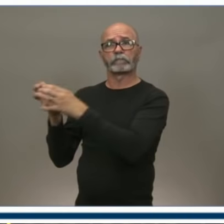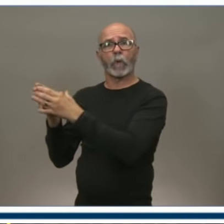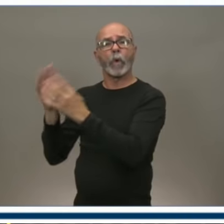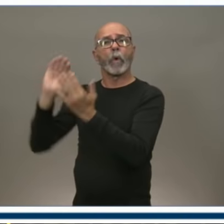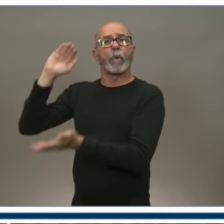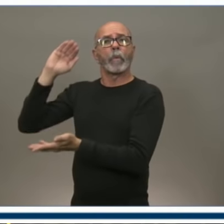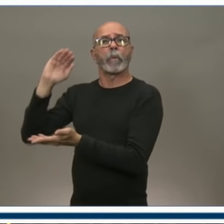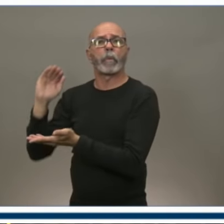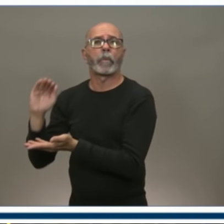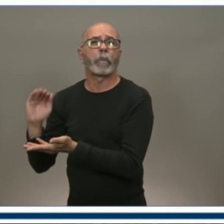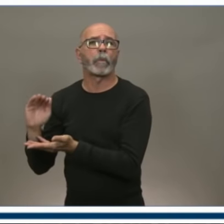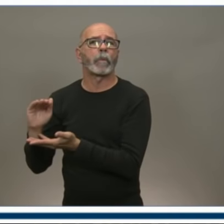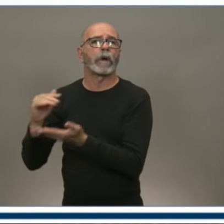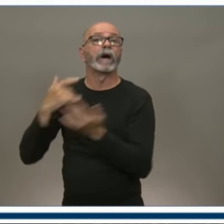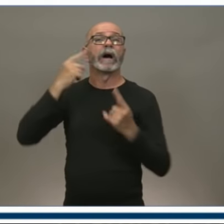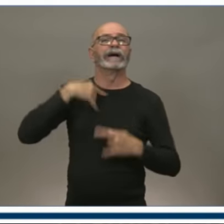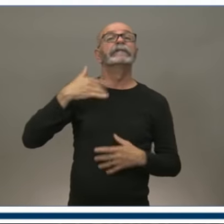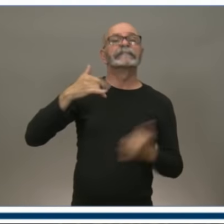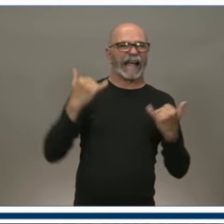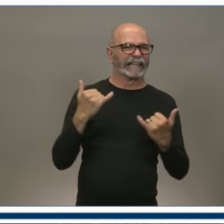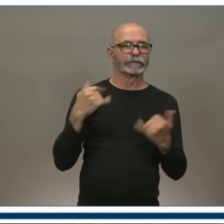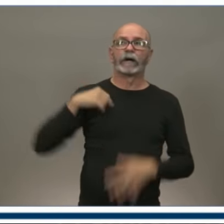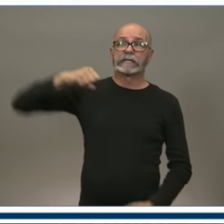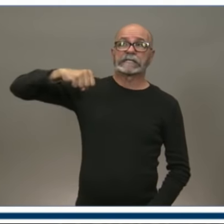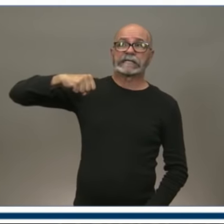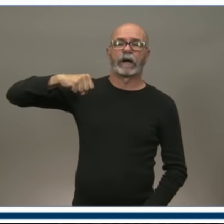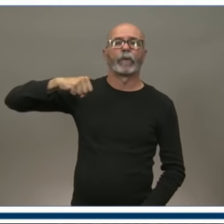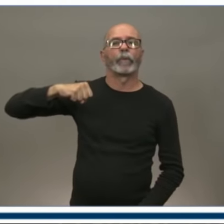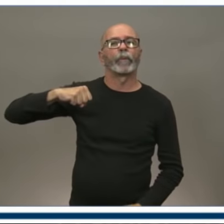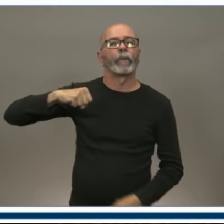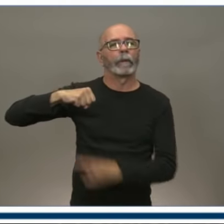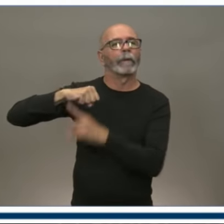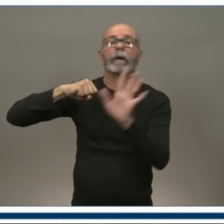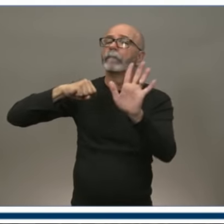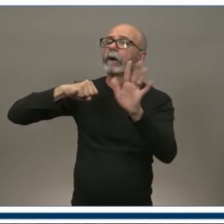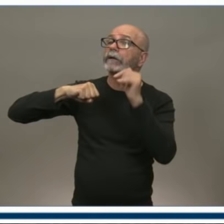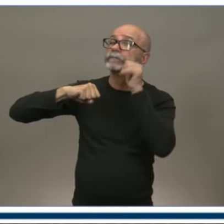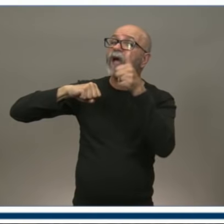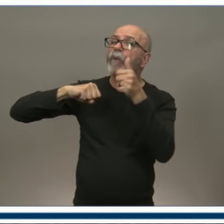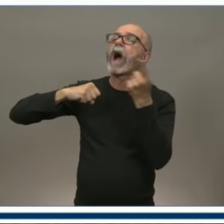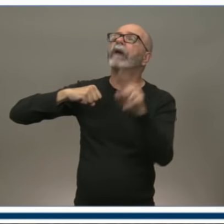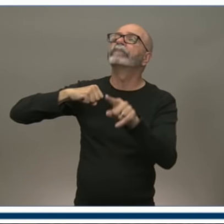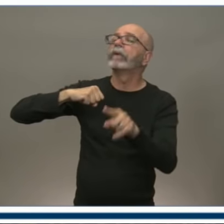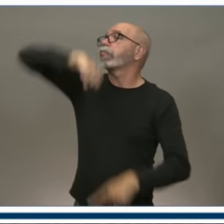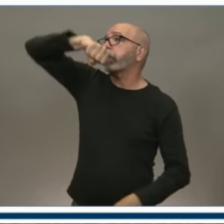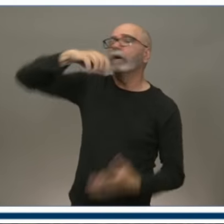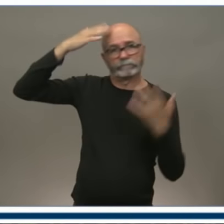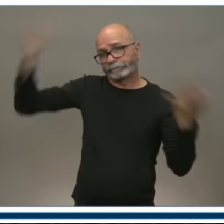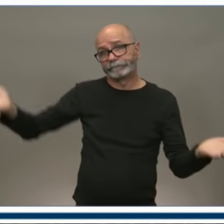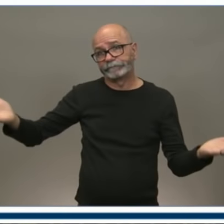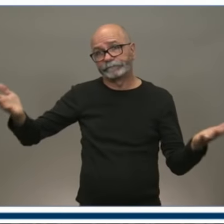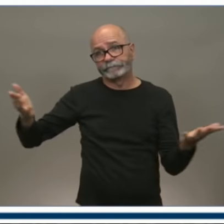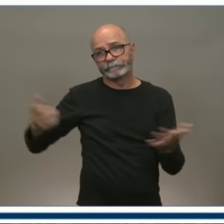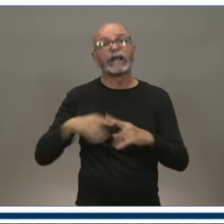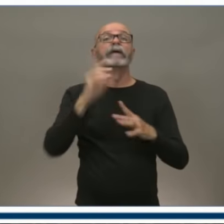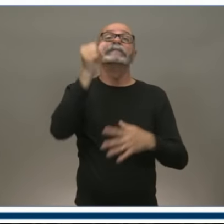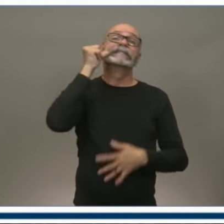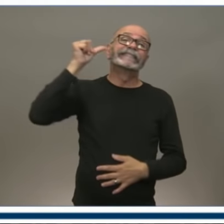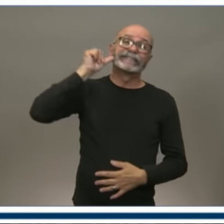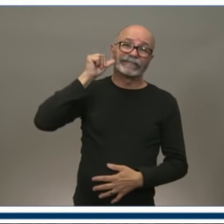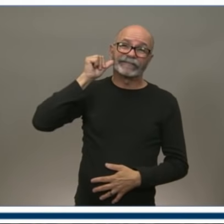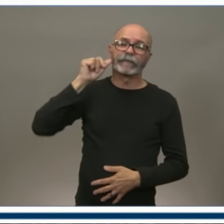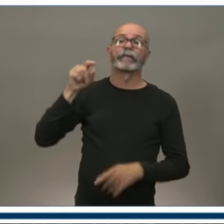see another spike. I was on the phone with my colleagues, the premiers across the country last night, and a number of them talked about the difficult situations